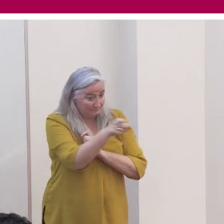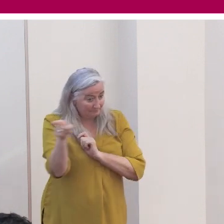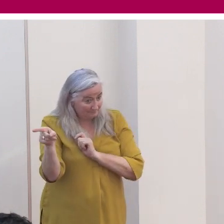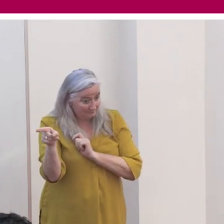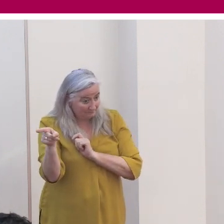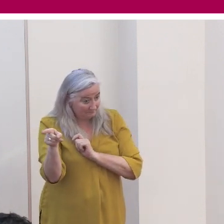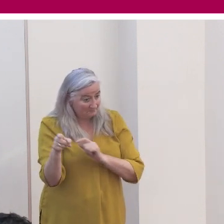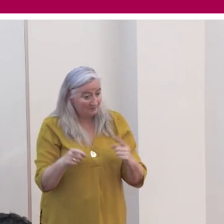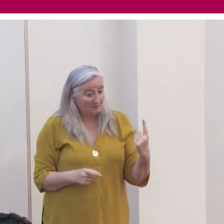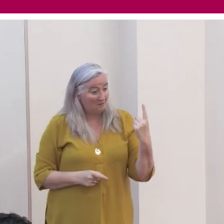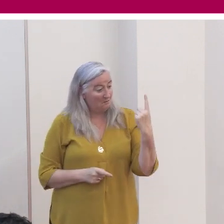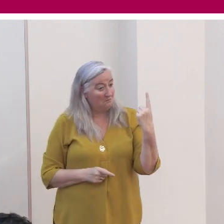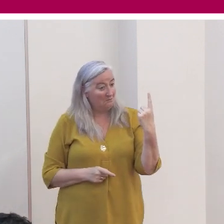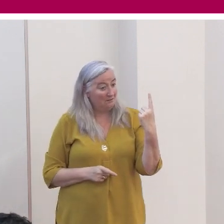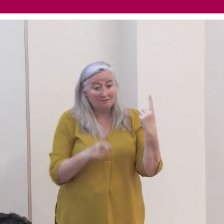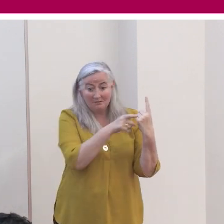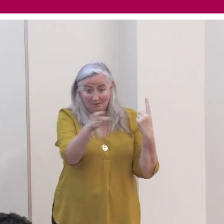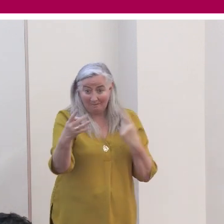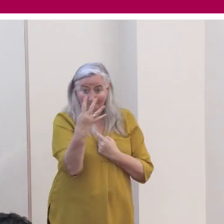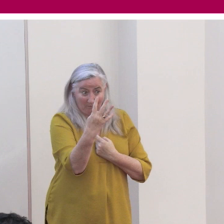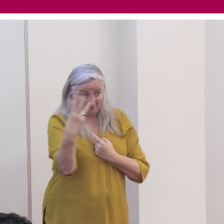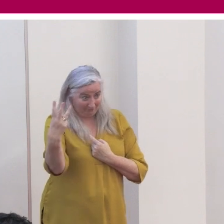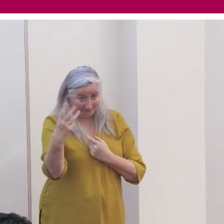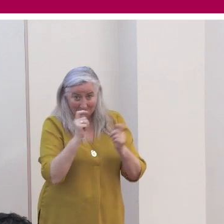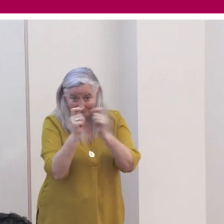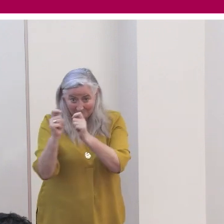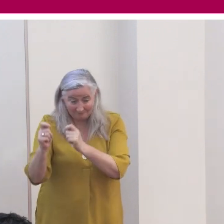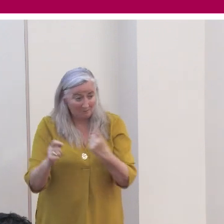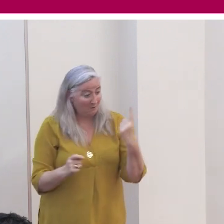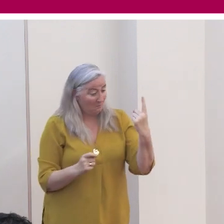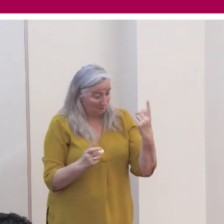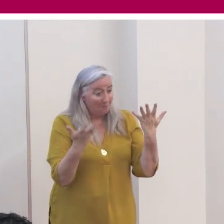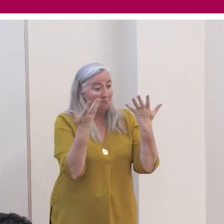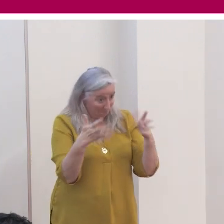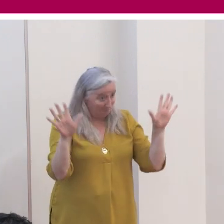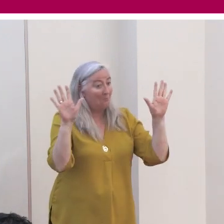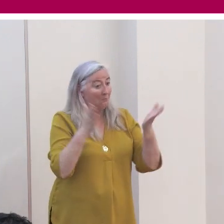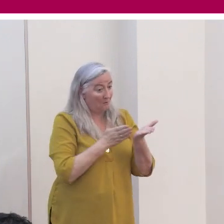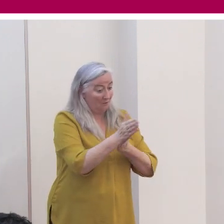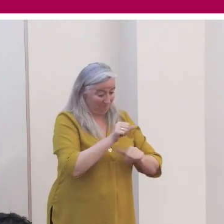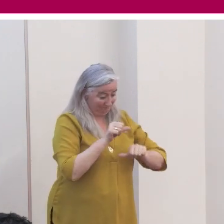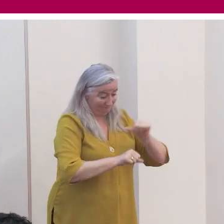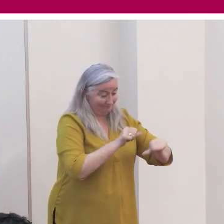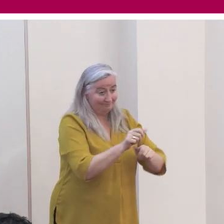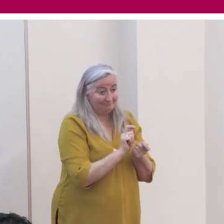court to facilitate any communication across the different proceedings.